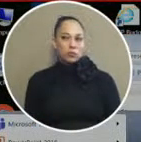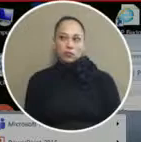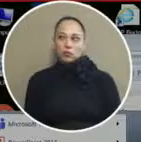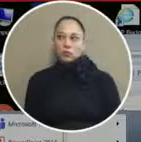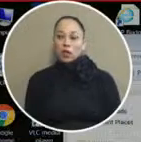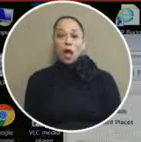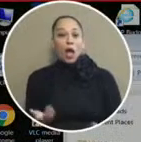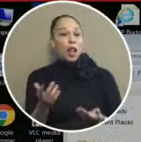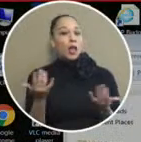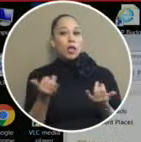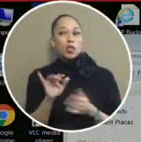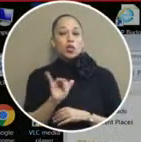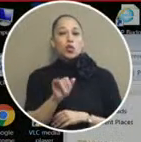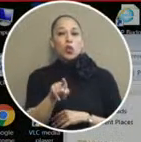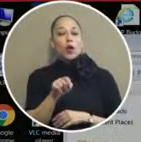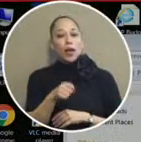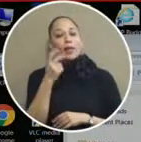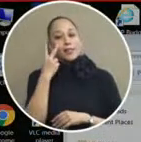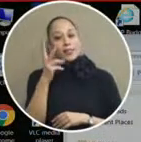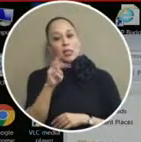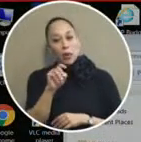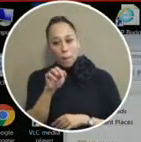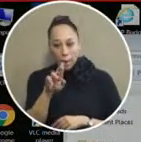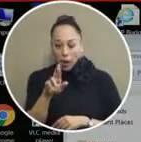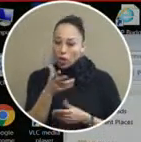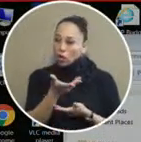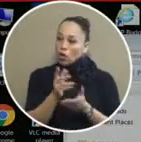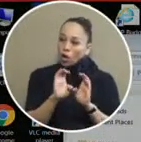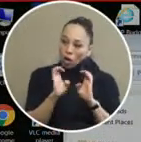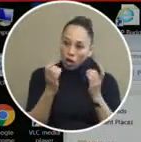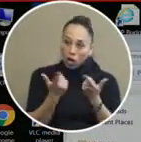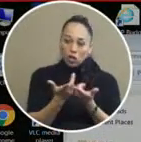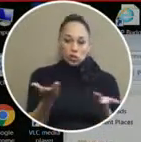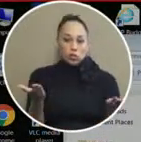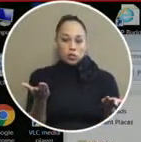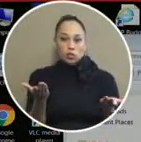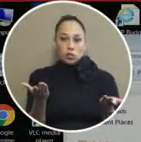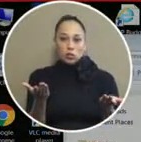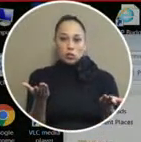So as you can see, Mayor and Council, this is